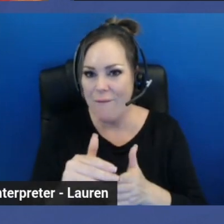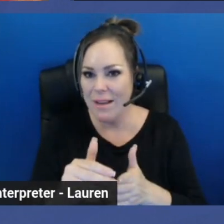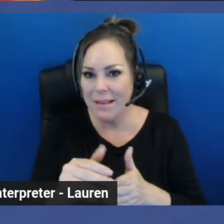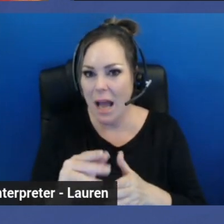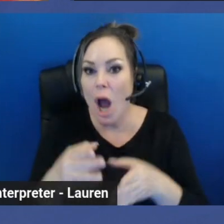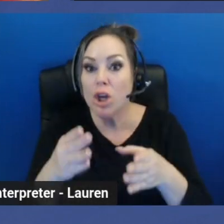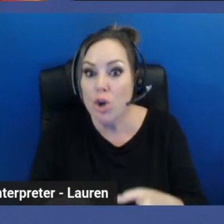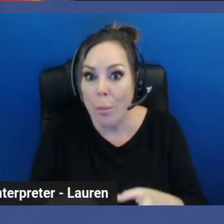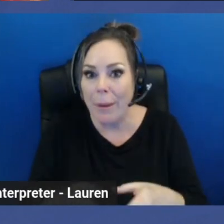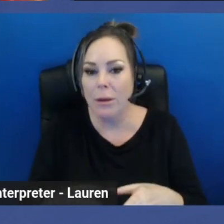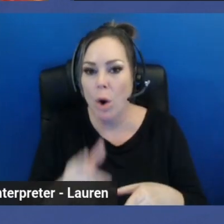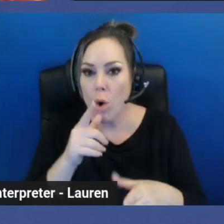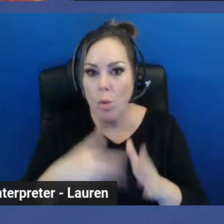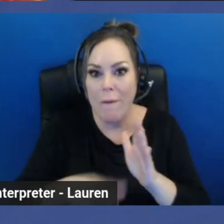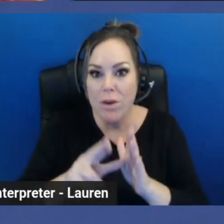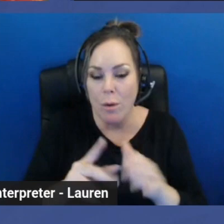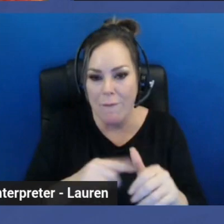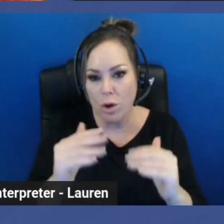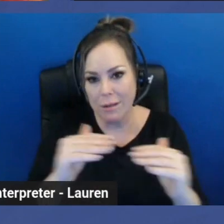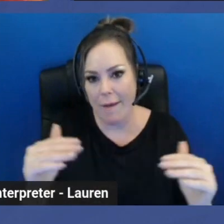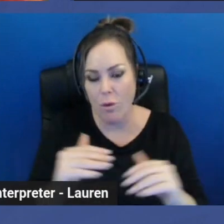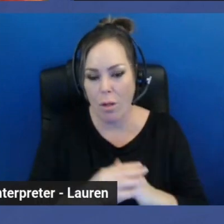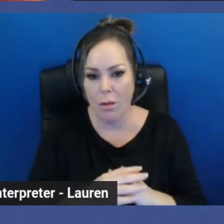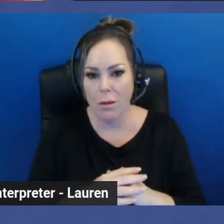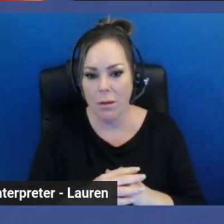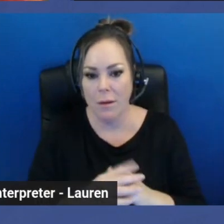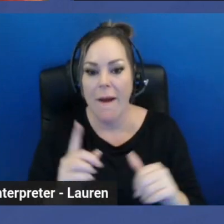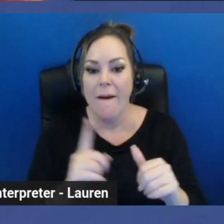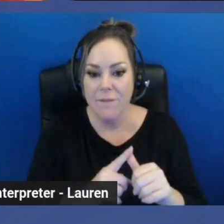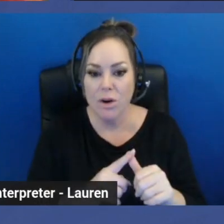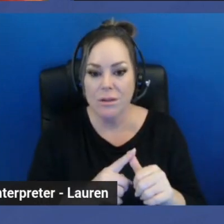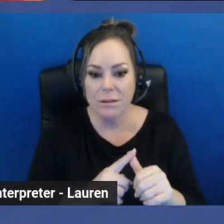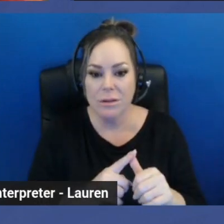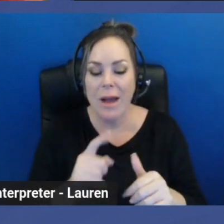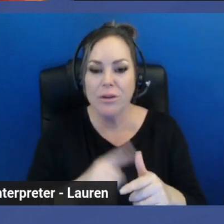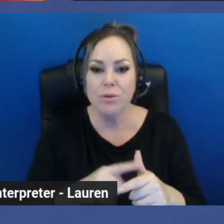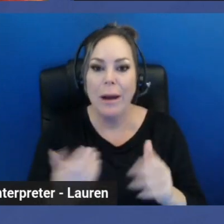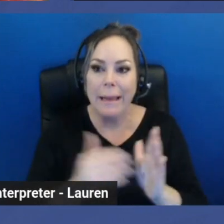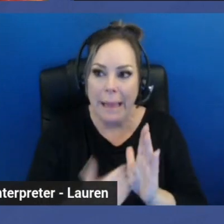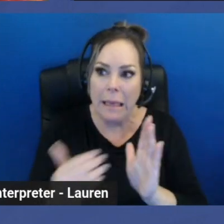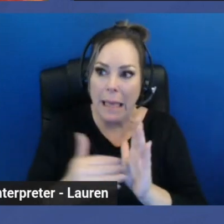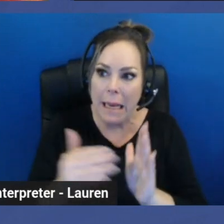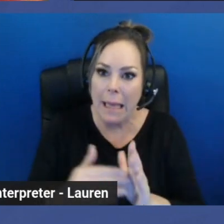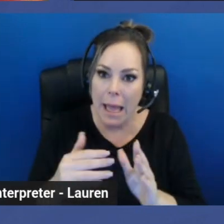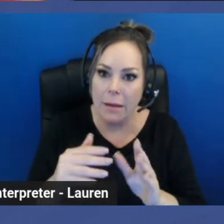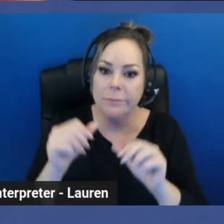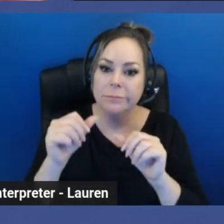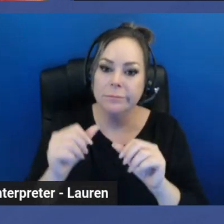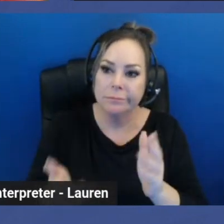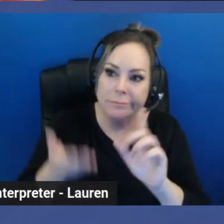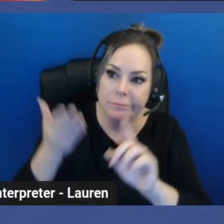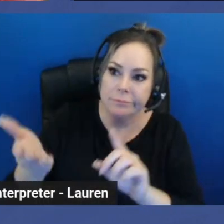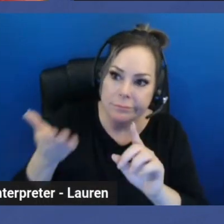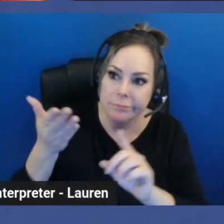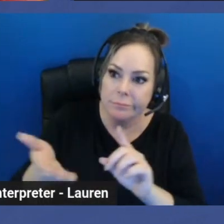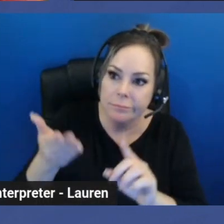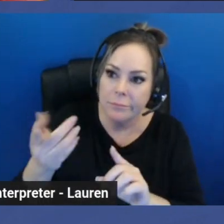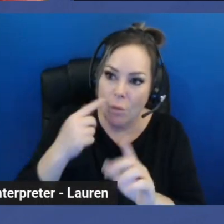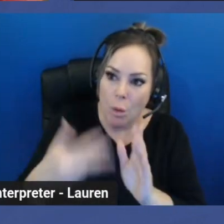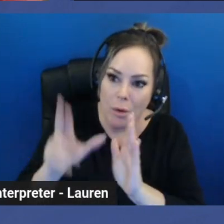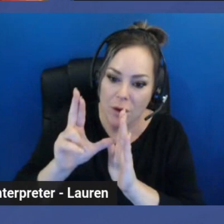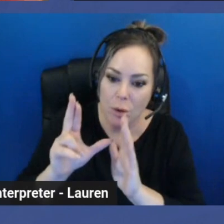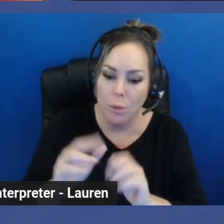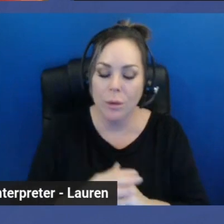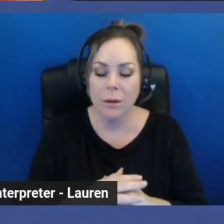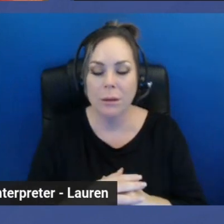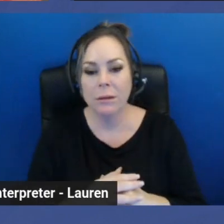human at the first level. I mean, you have to keep banging on the door. So I guess that would be,